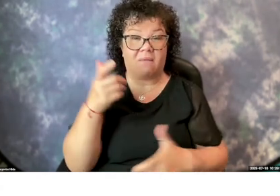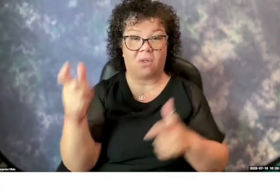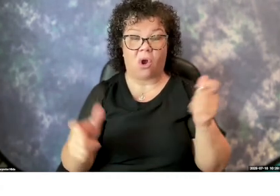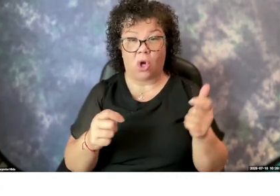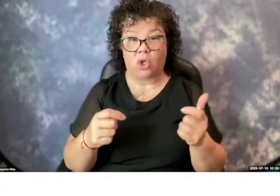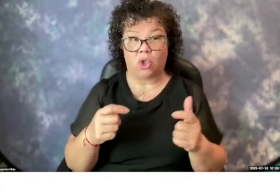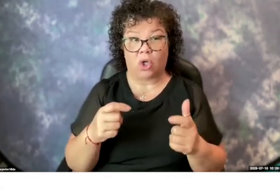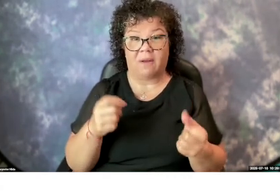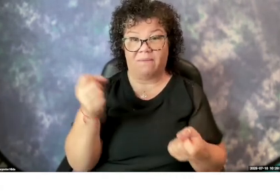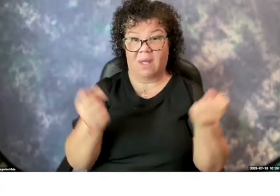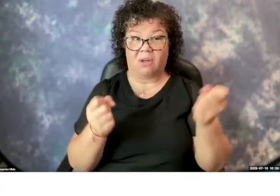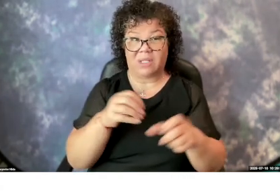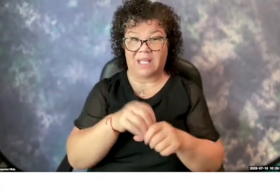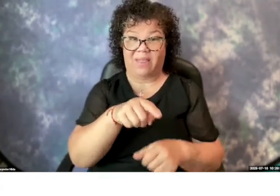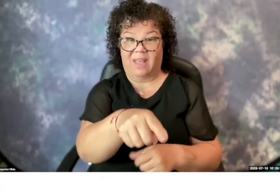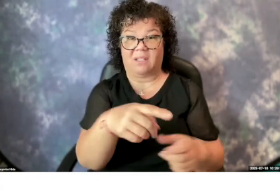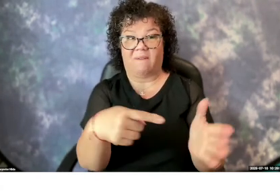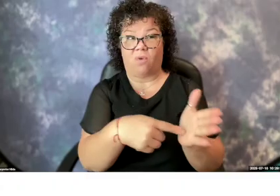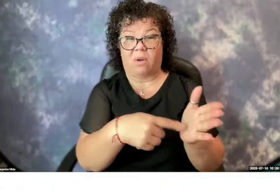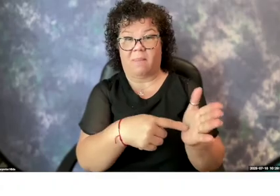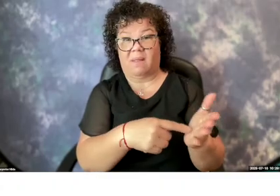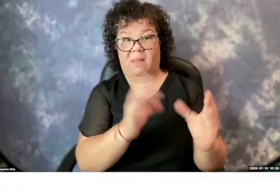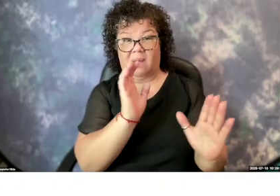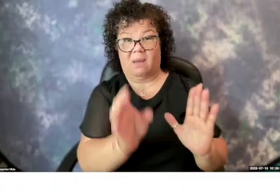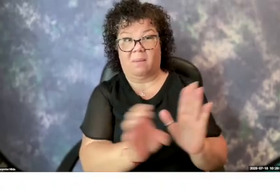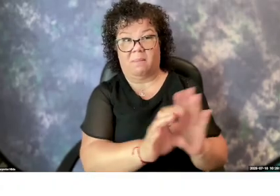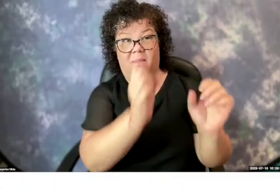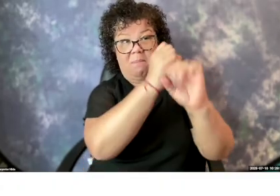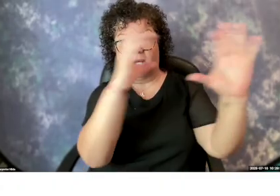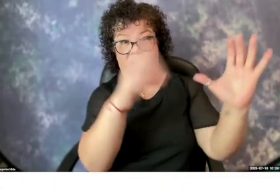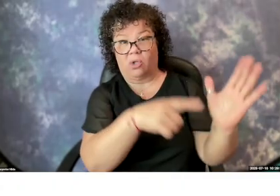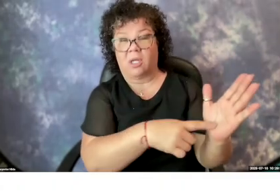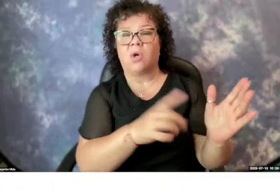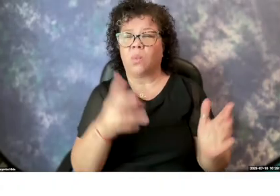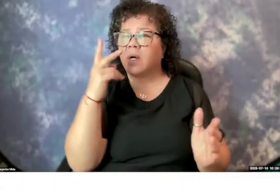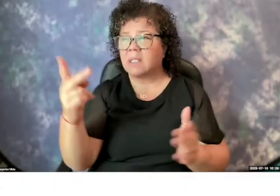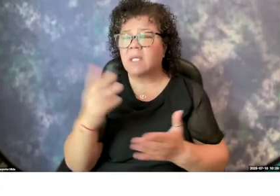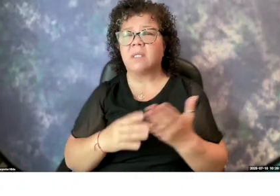picture. Though we're seeing pickup trucks enter the market, larger SUVs enter the market,